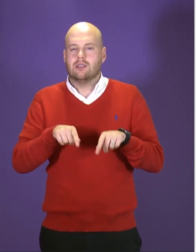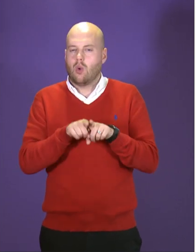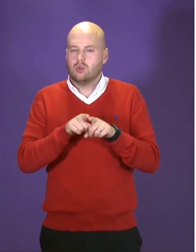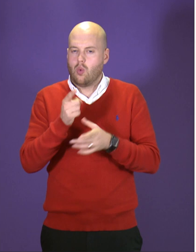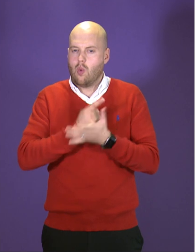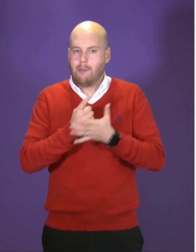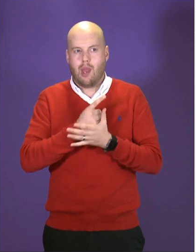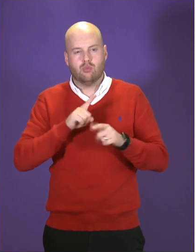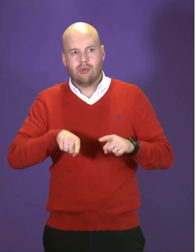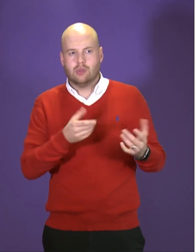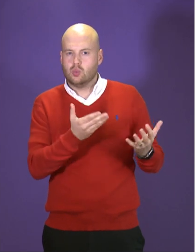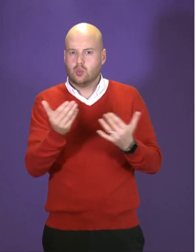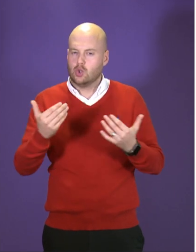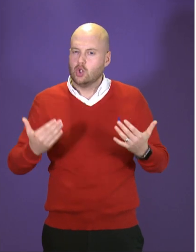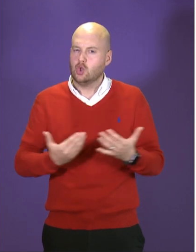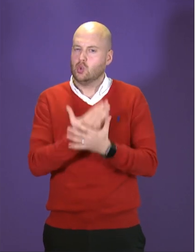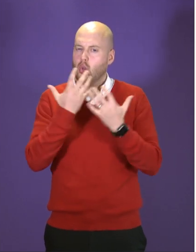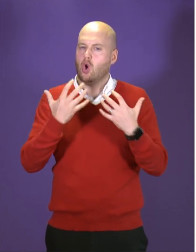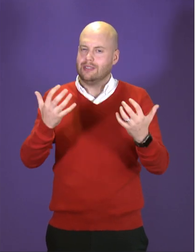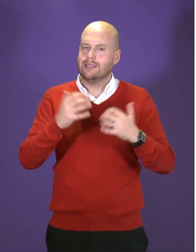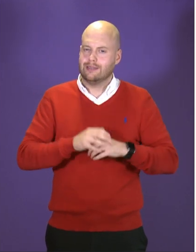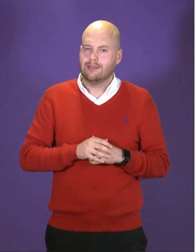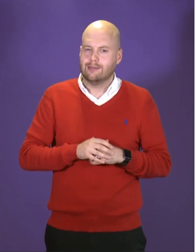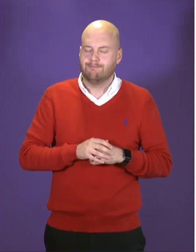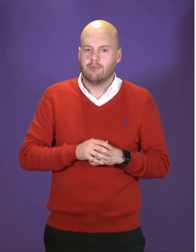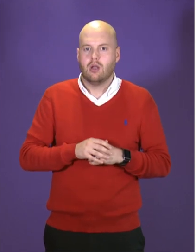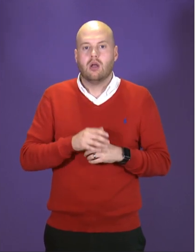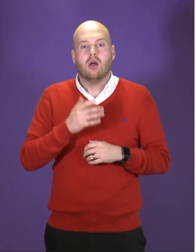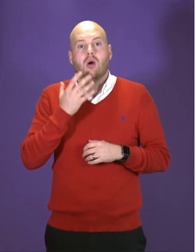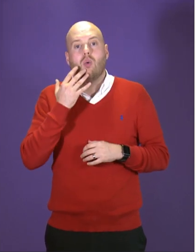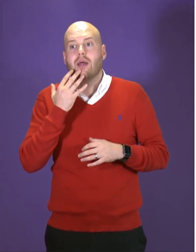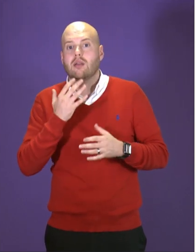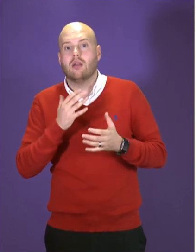developing new audiences, because I think when the culture becomes